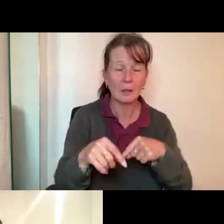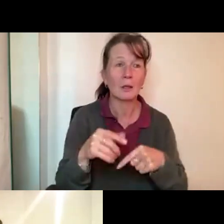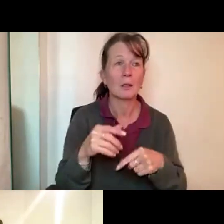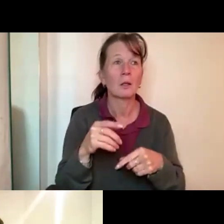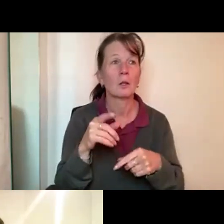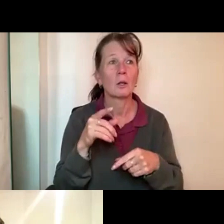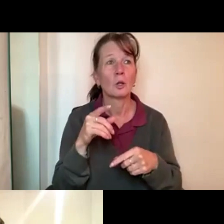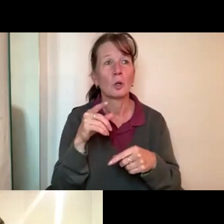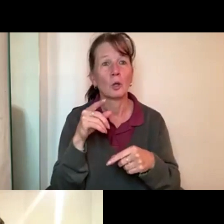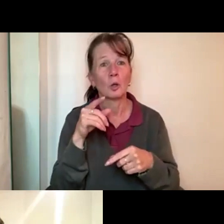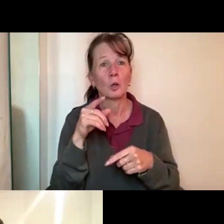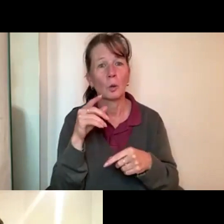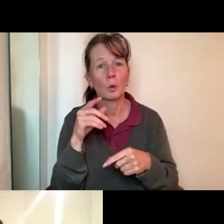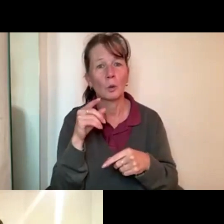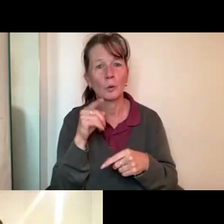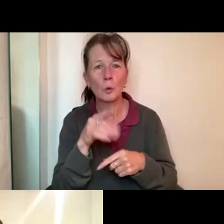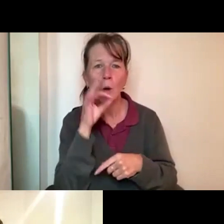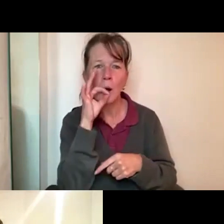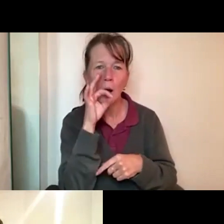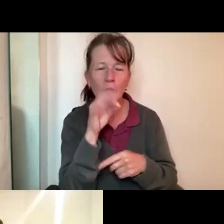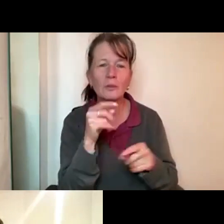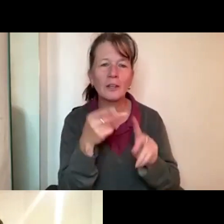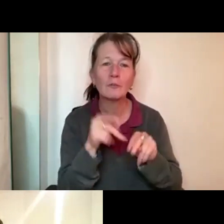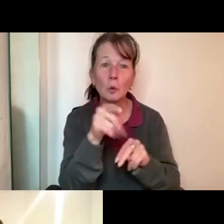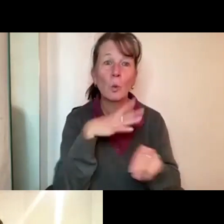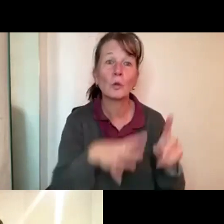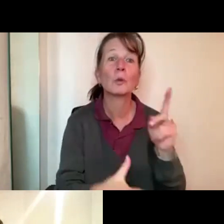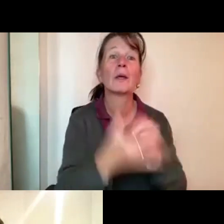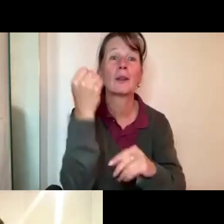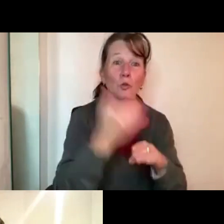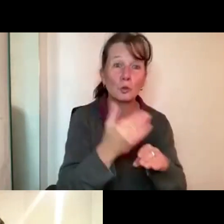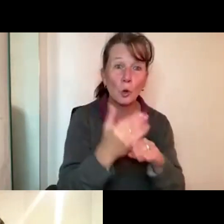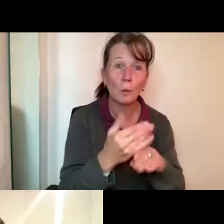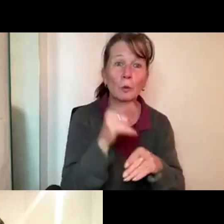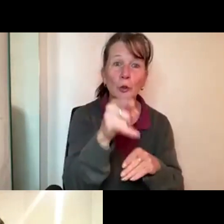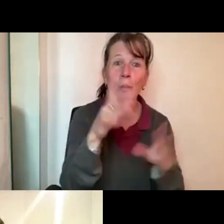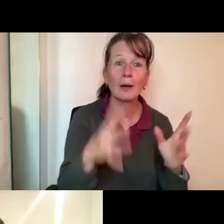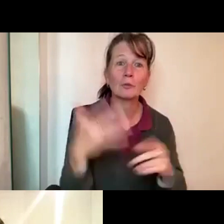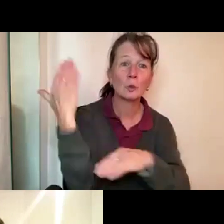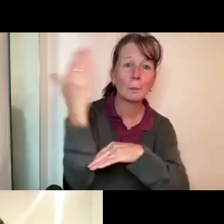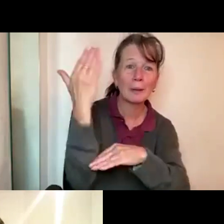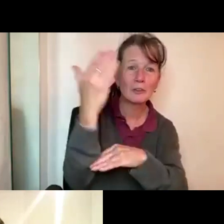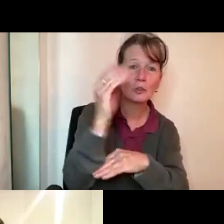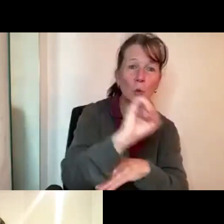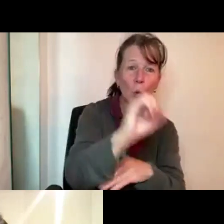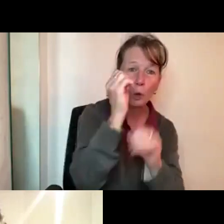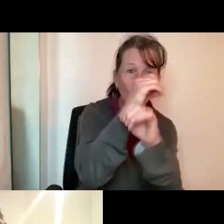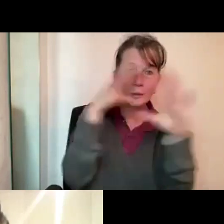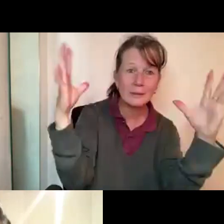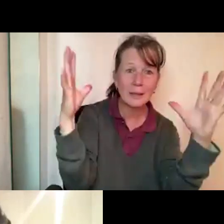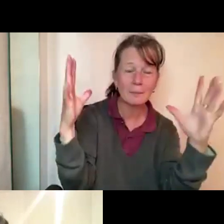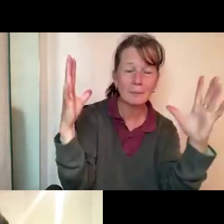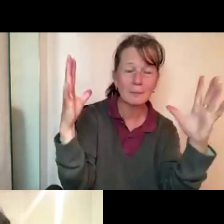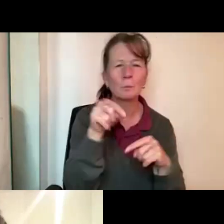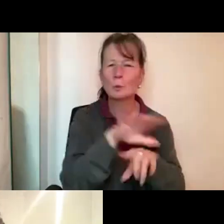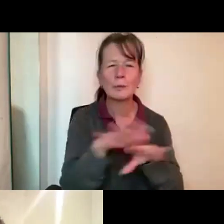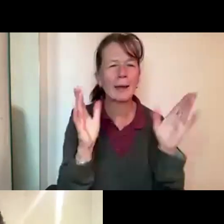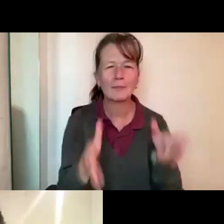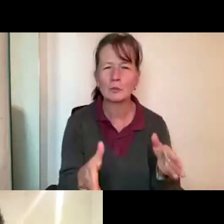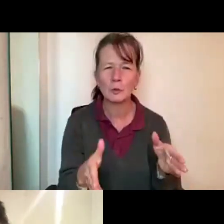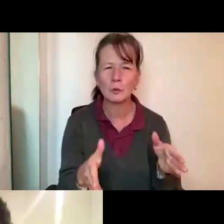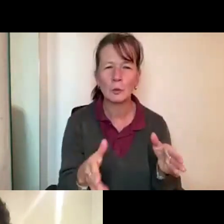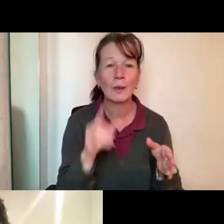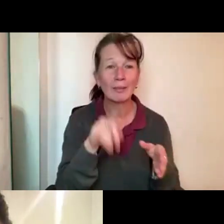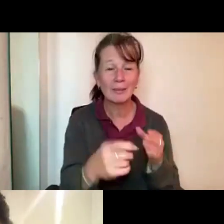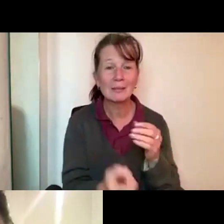to get a job is to kind of pitch a concept, but you didn't have to do that. This came after. This